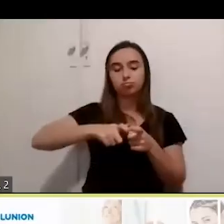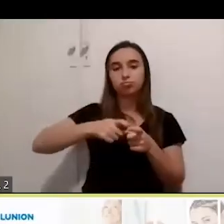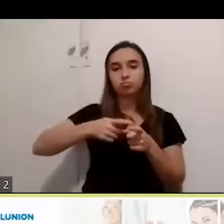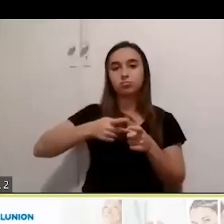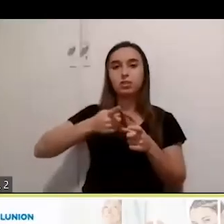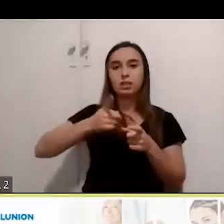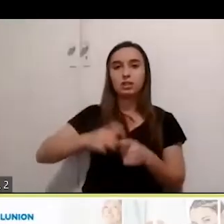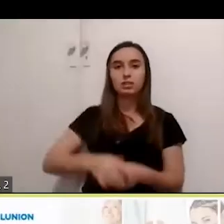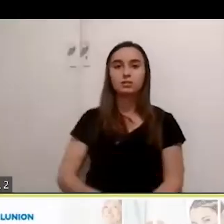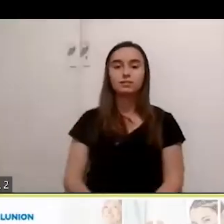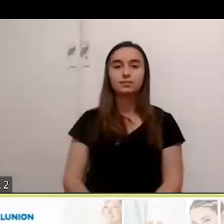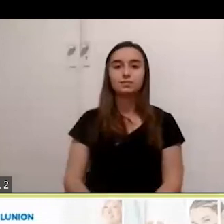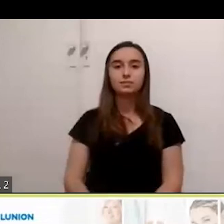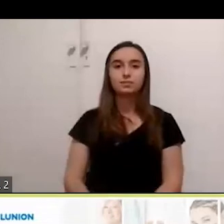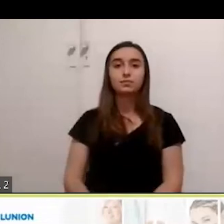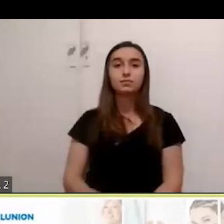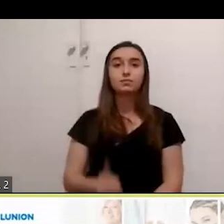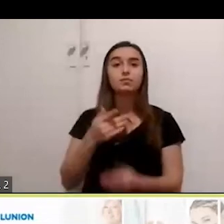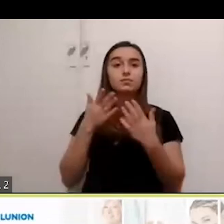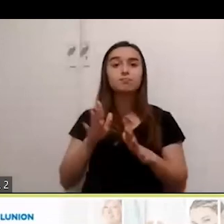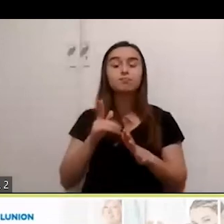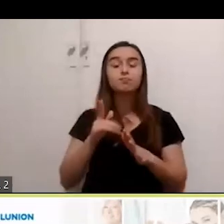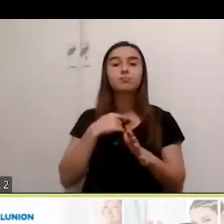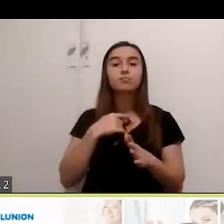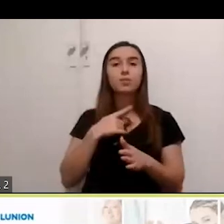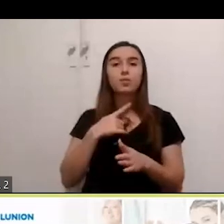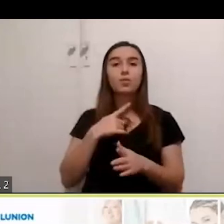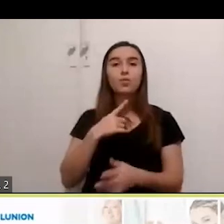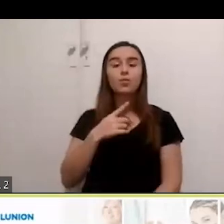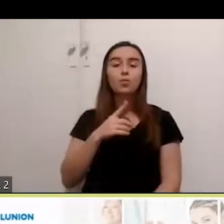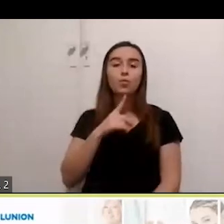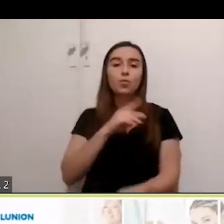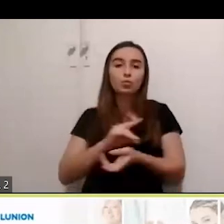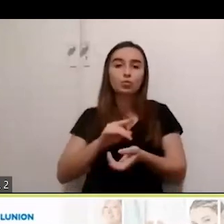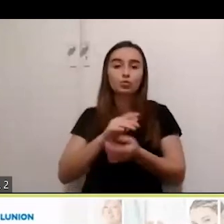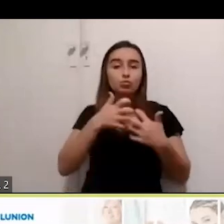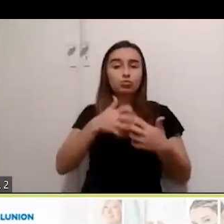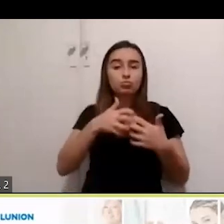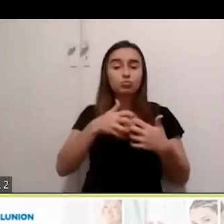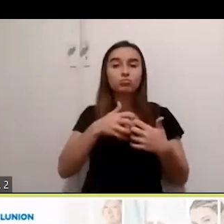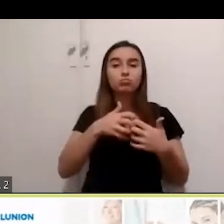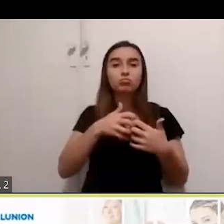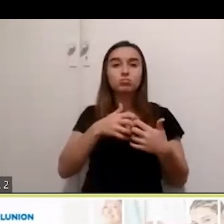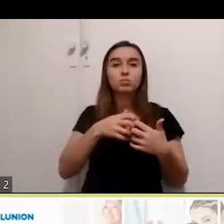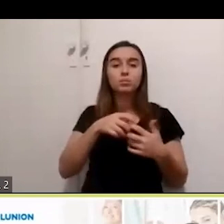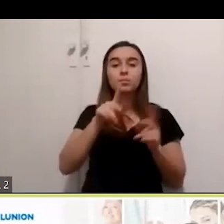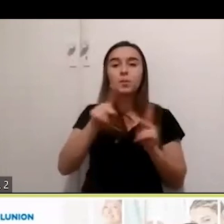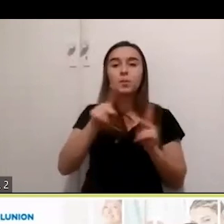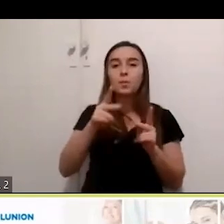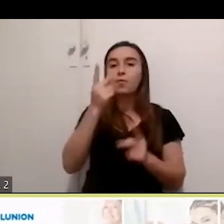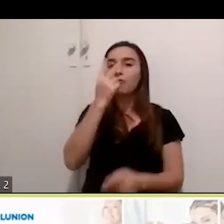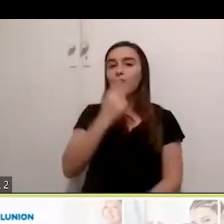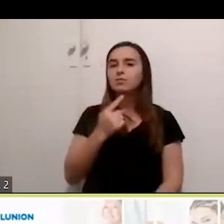And to end with glucose monitoring systems. Blind people report difficulties when